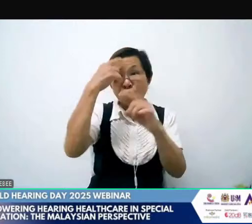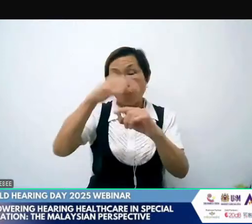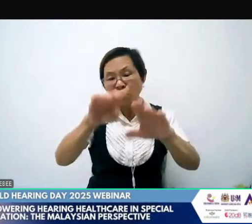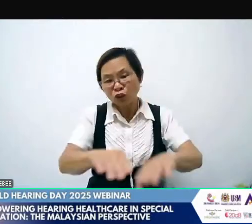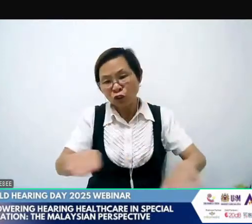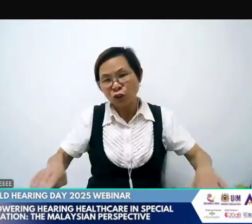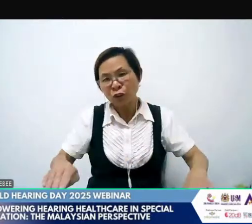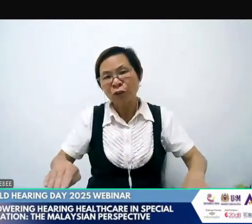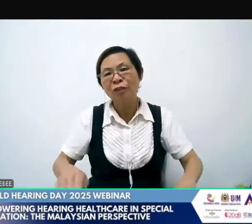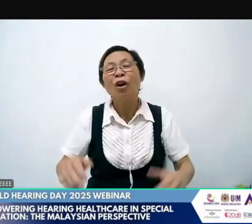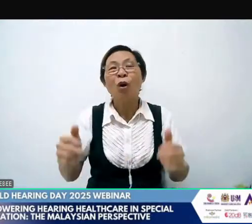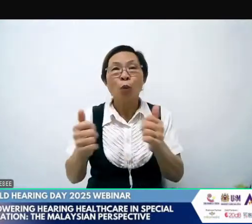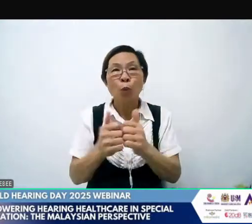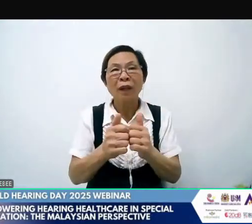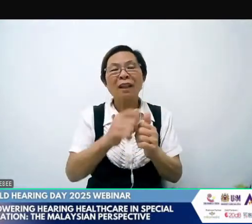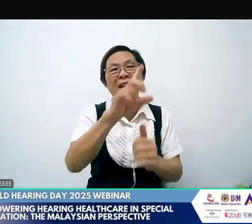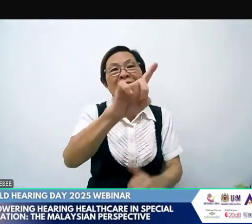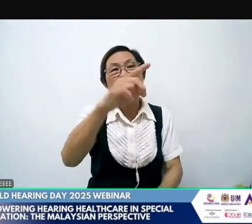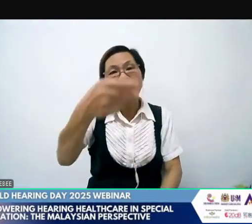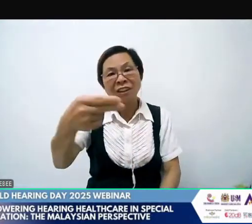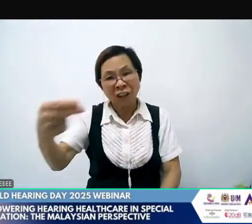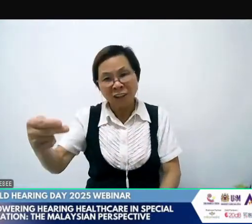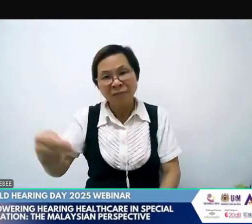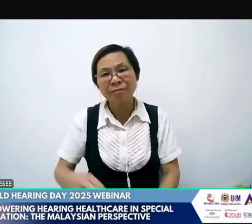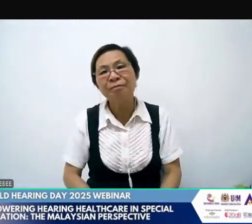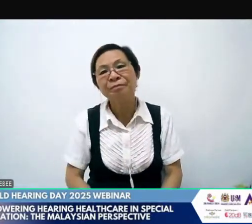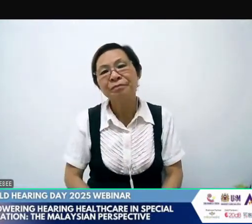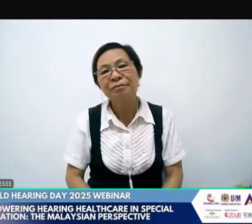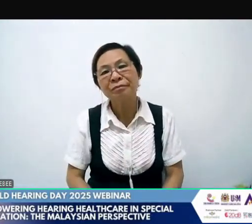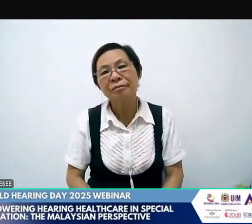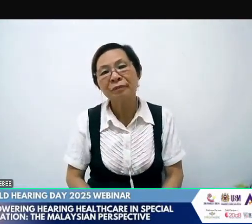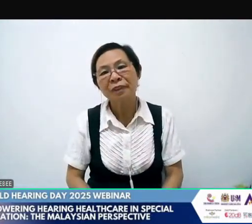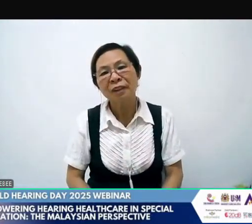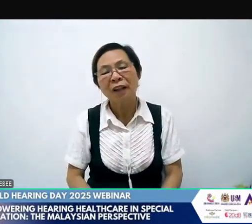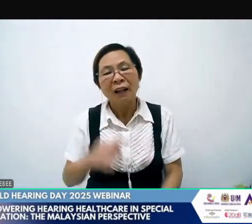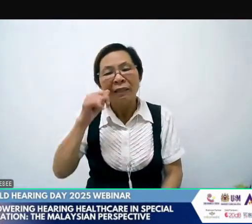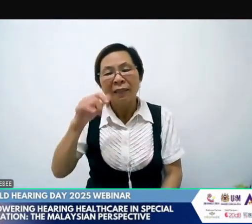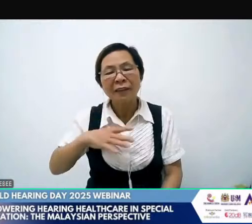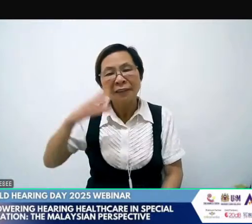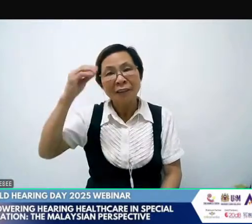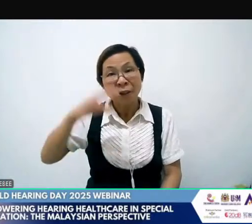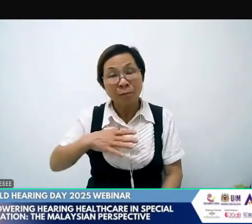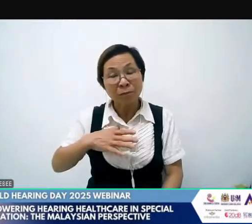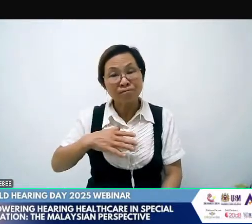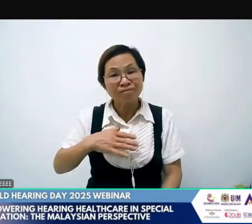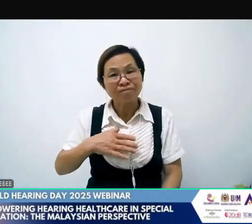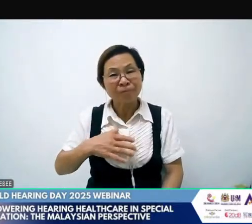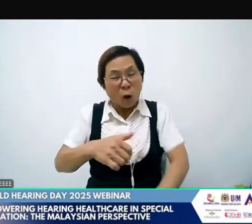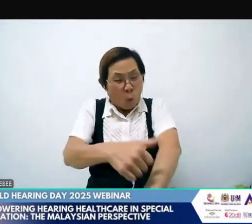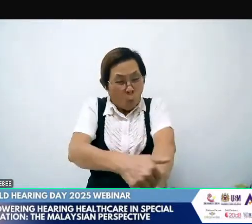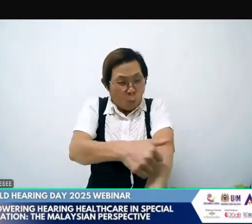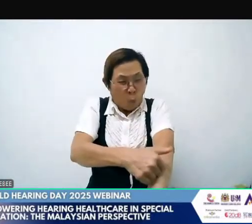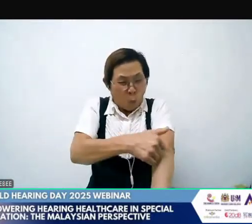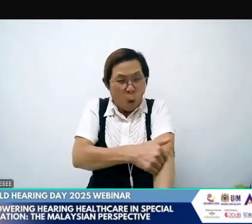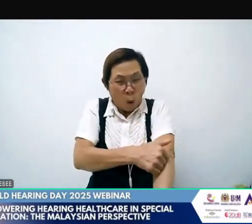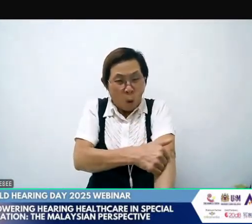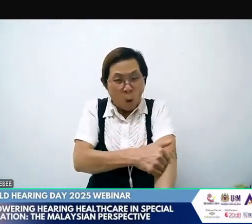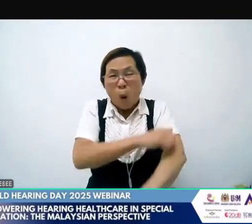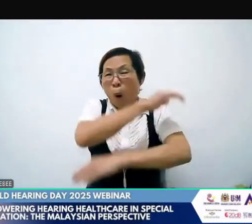hearing impairment. Ladies and gentlemen, it takes great effort to bring all